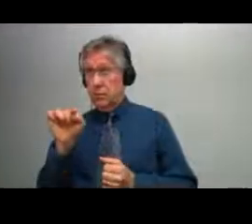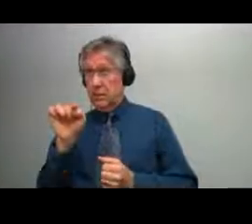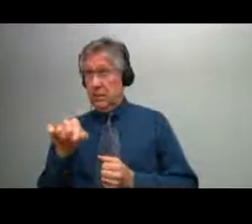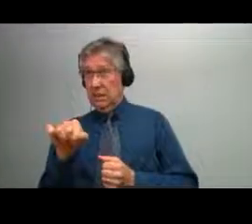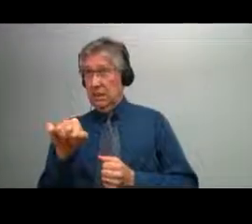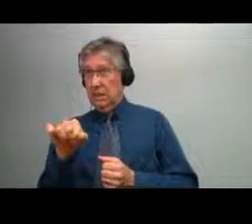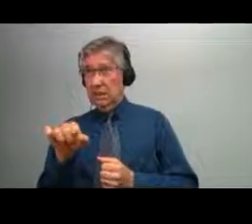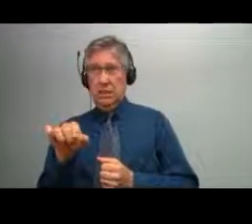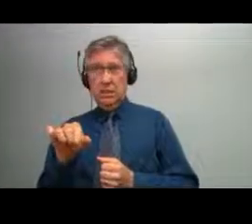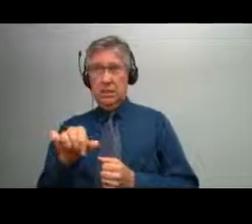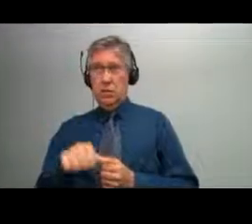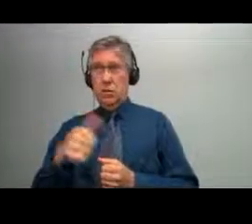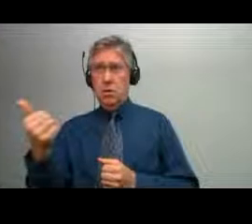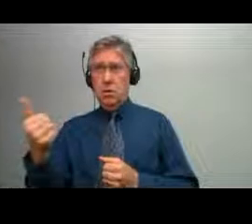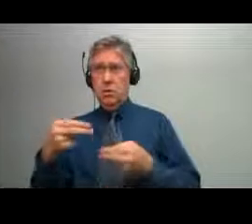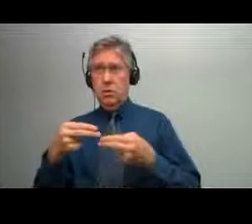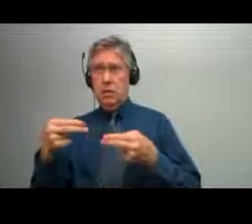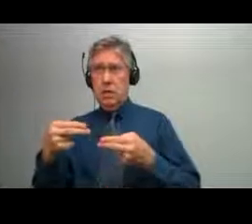or